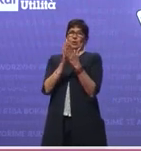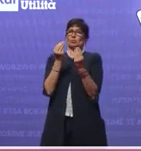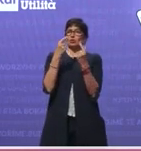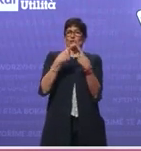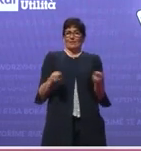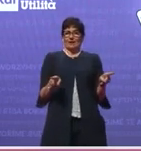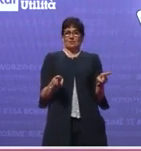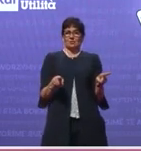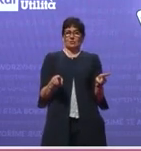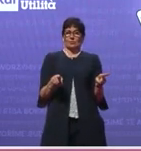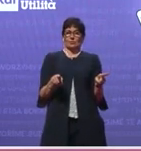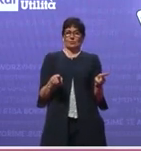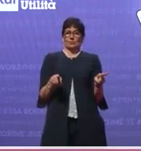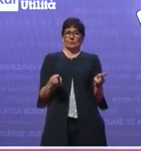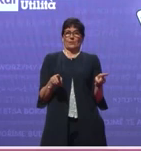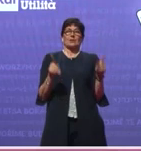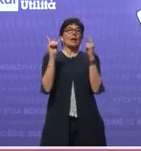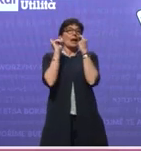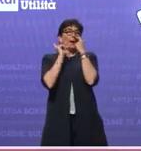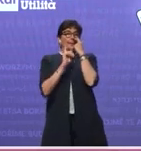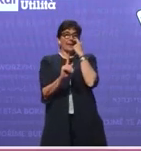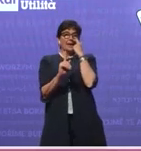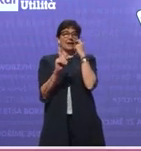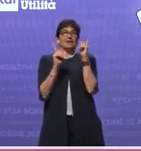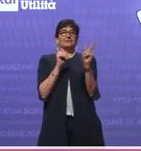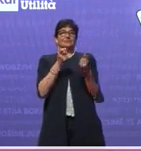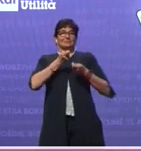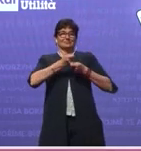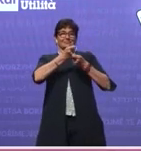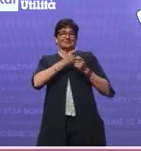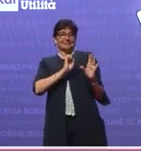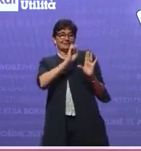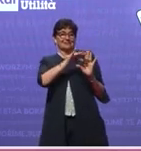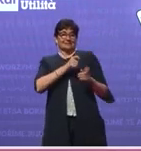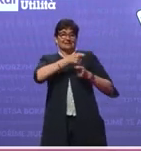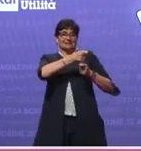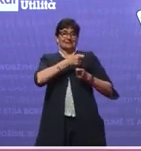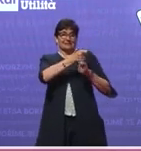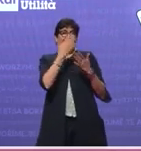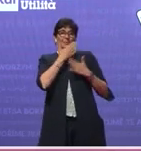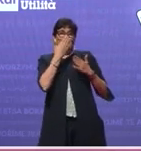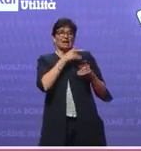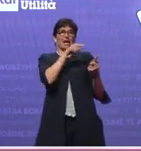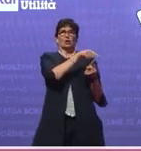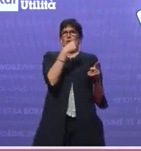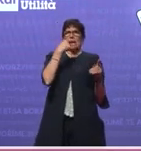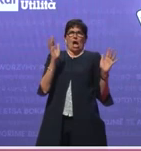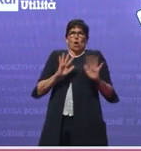If you prompt it in the wrong way, it'll say horrible things because it does not understand. It does not